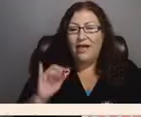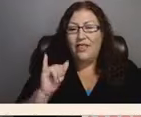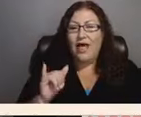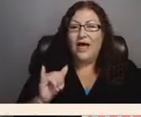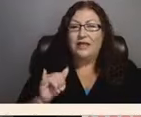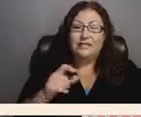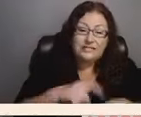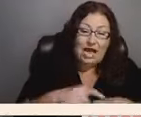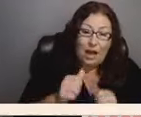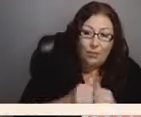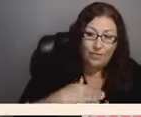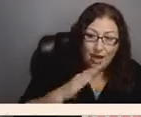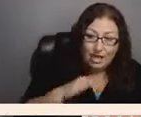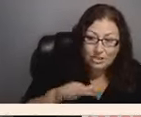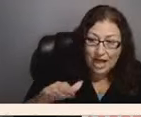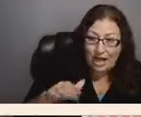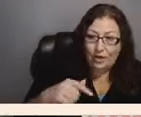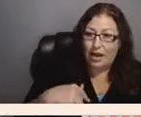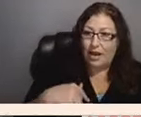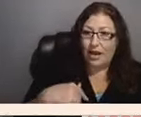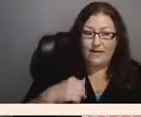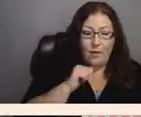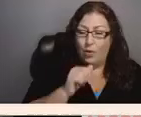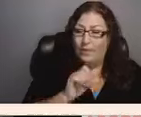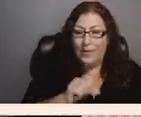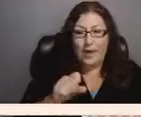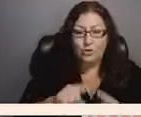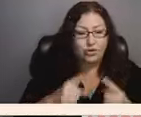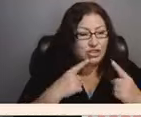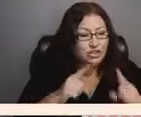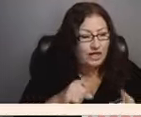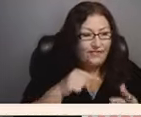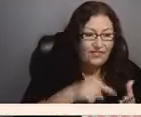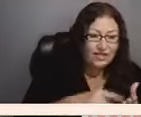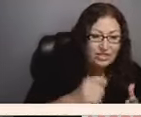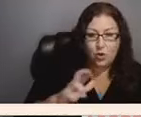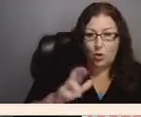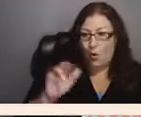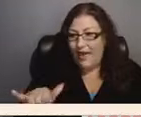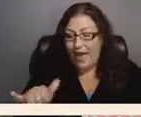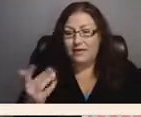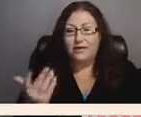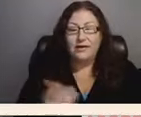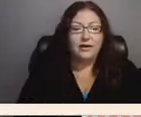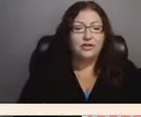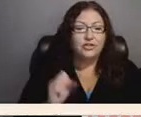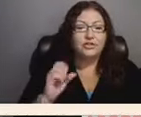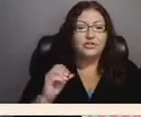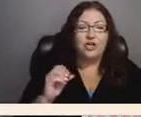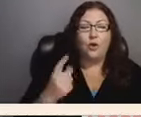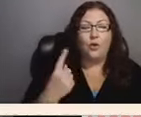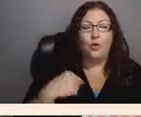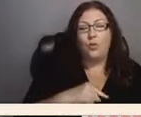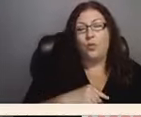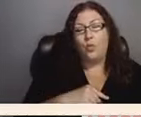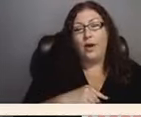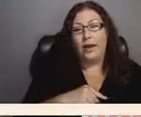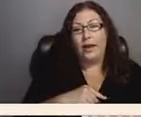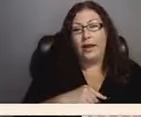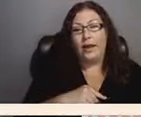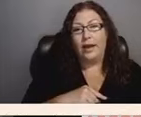child, I wouldn't have been able to achieve this and that. Um, so we are all on